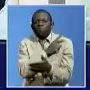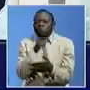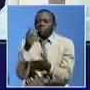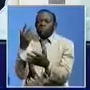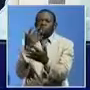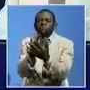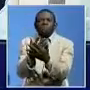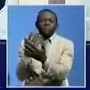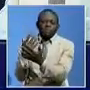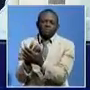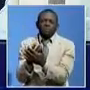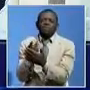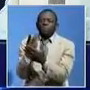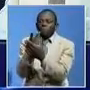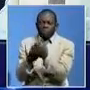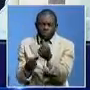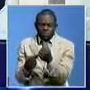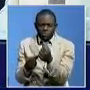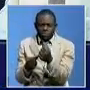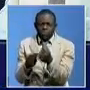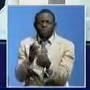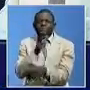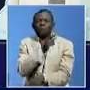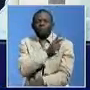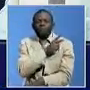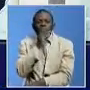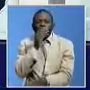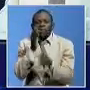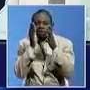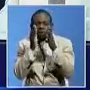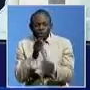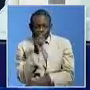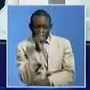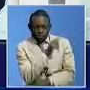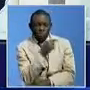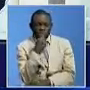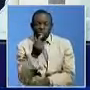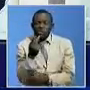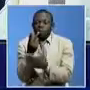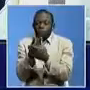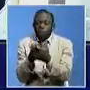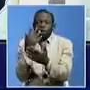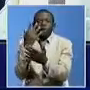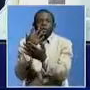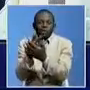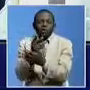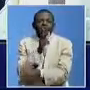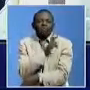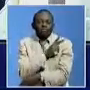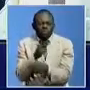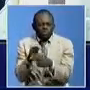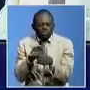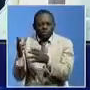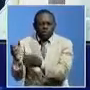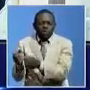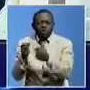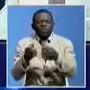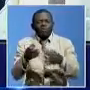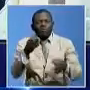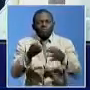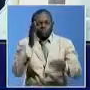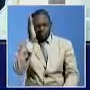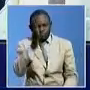detained in police custody and will appear in court soon. This is contained in a statement made available to ZNBC News.